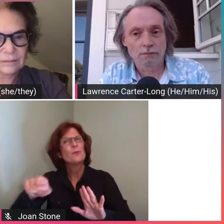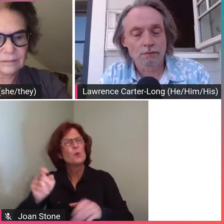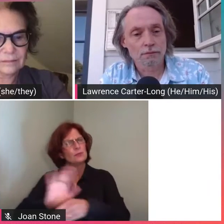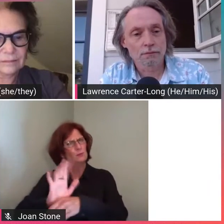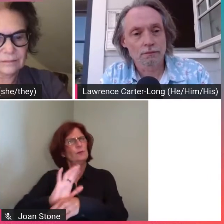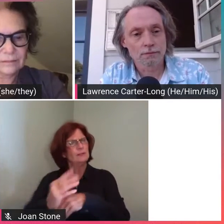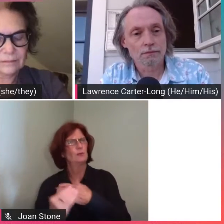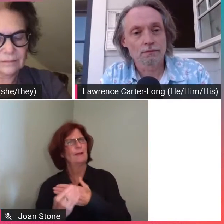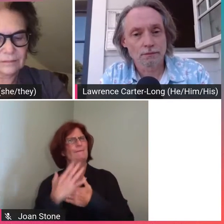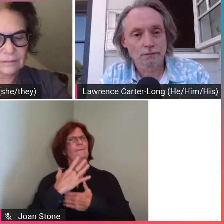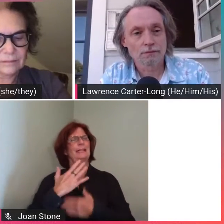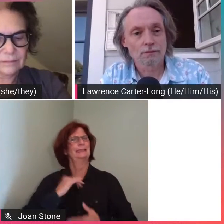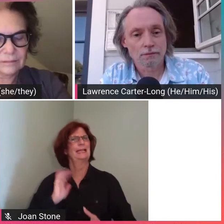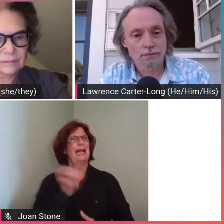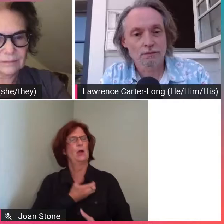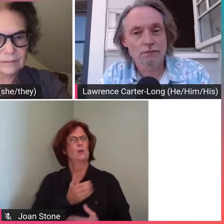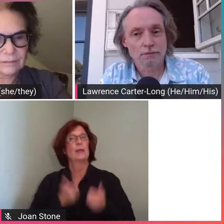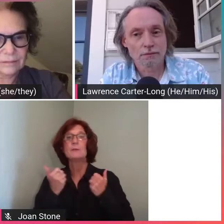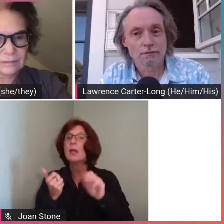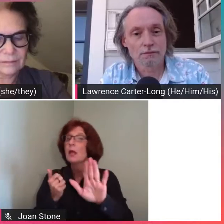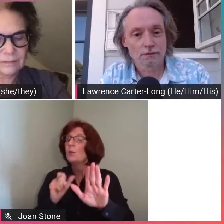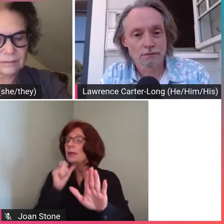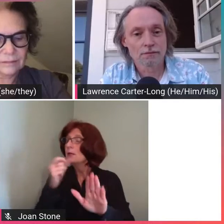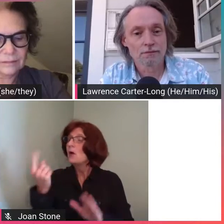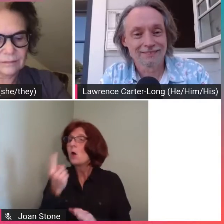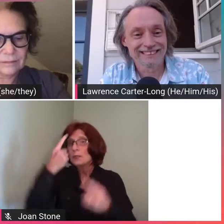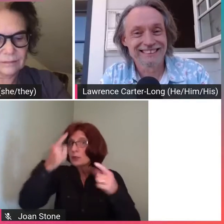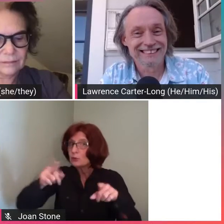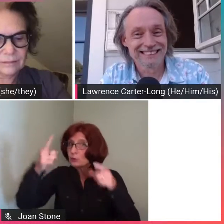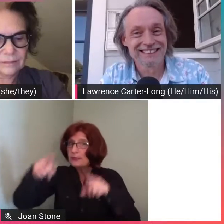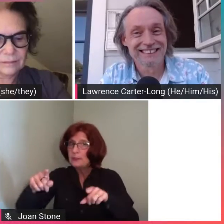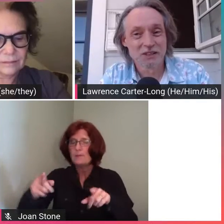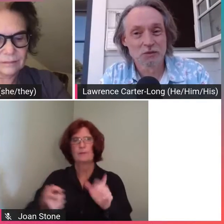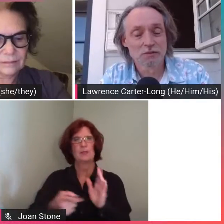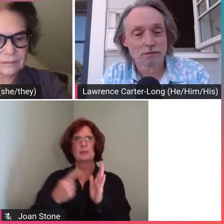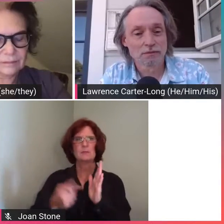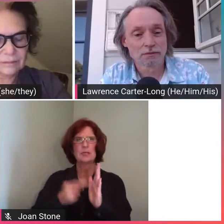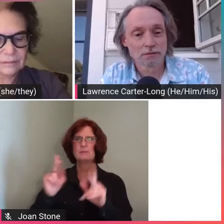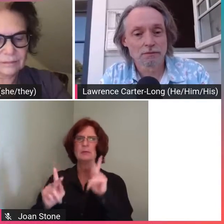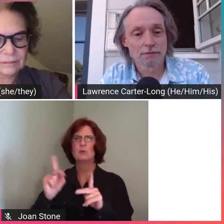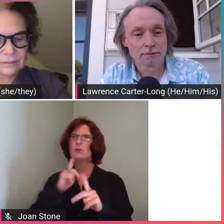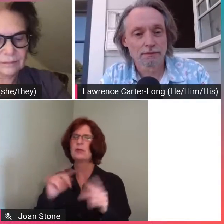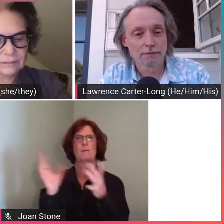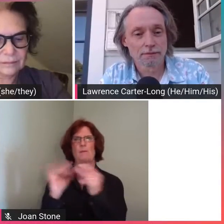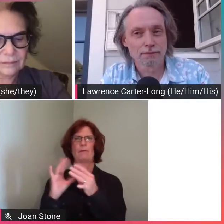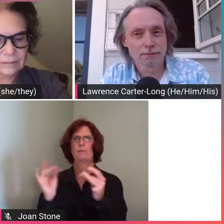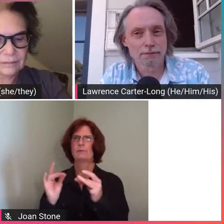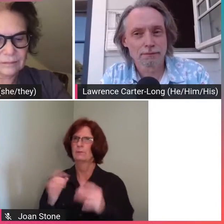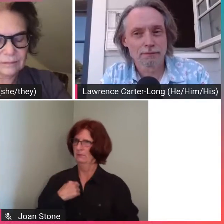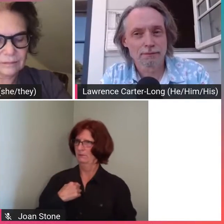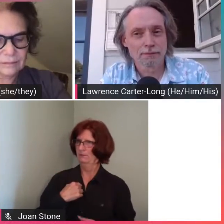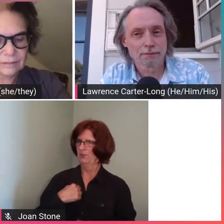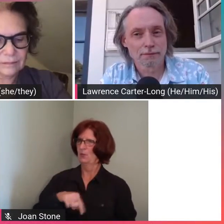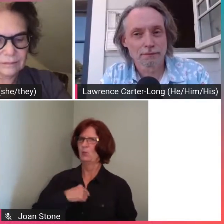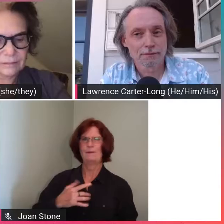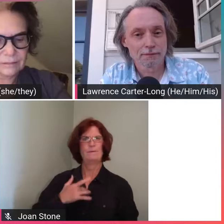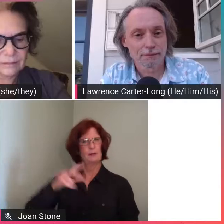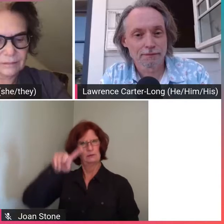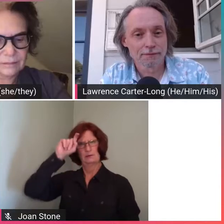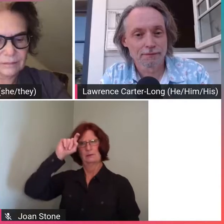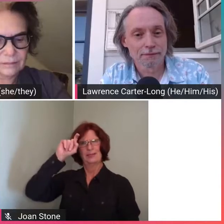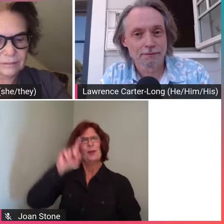just a mosaic. And we didn't always agree with what people said. Sometimes we would hear things and be really puzzled by different